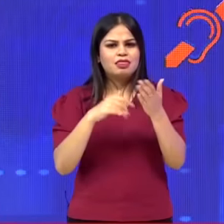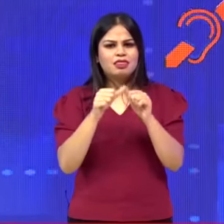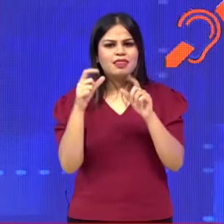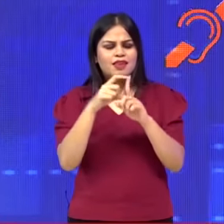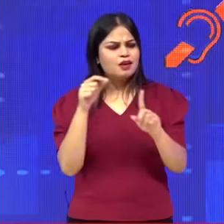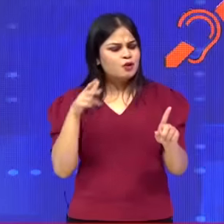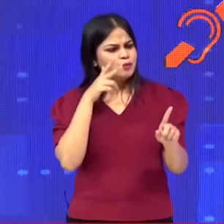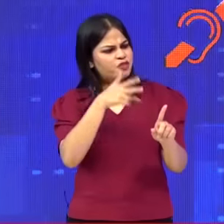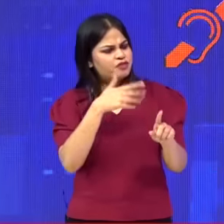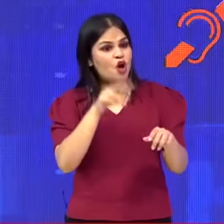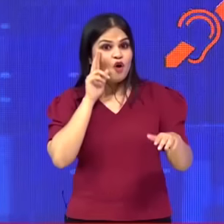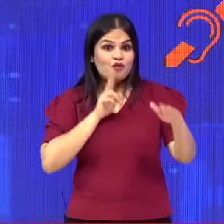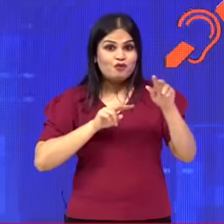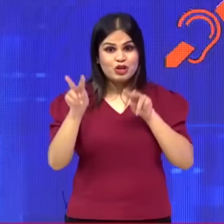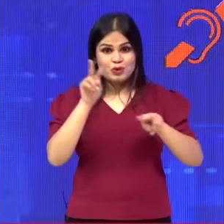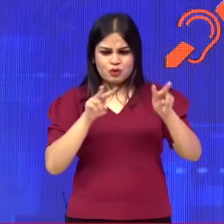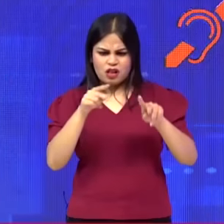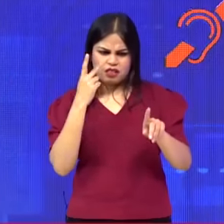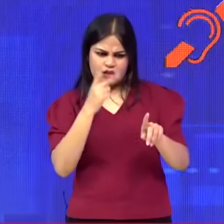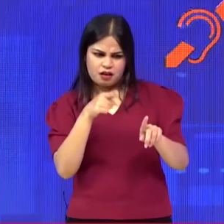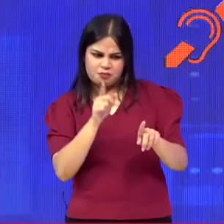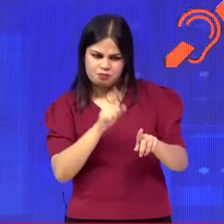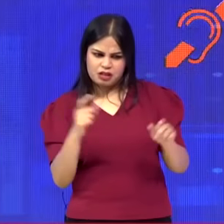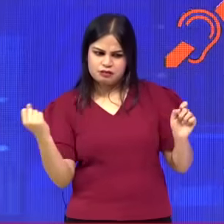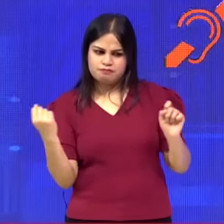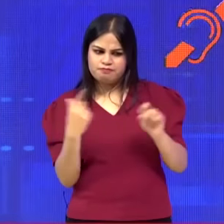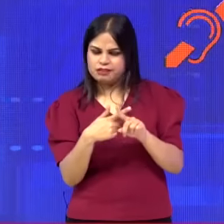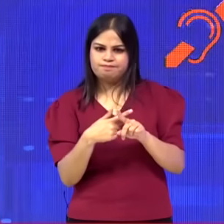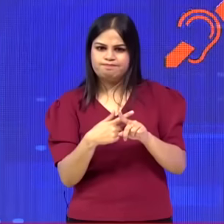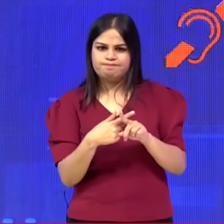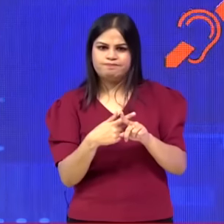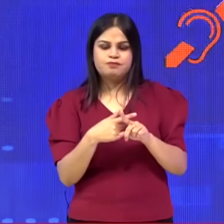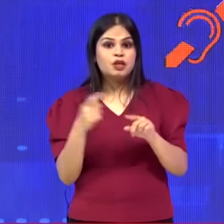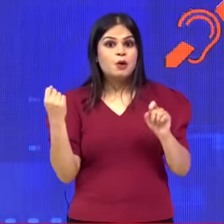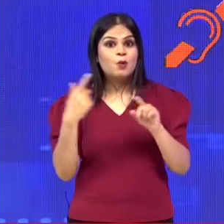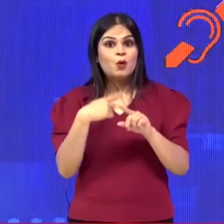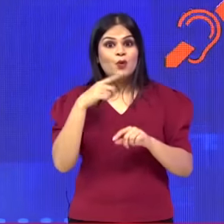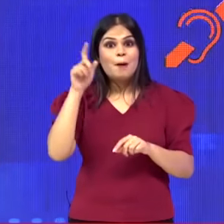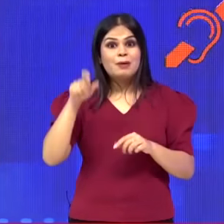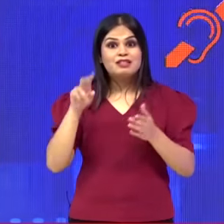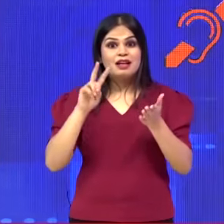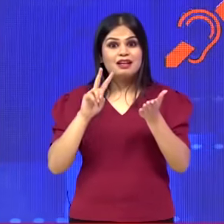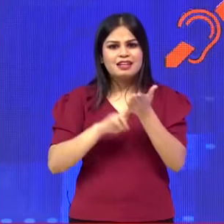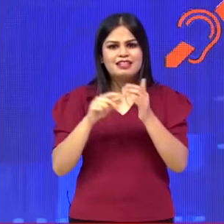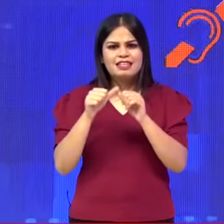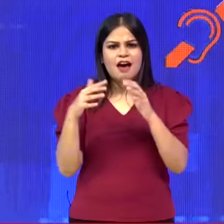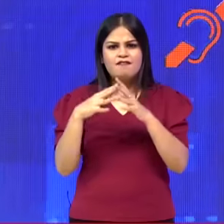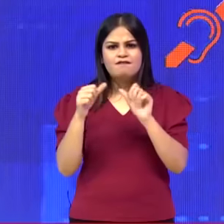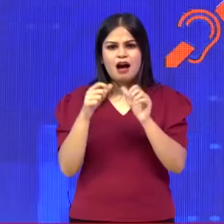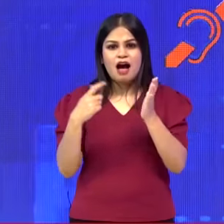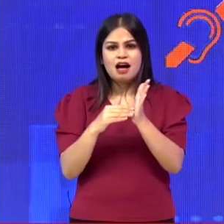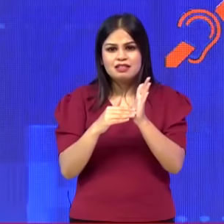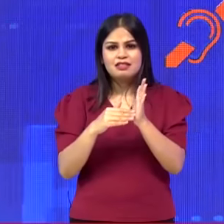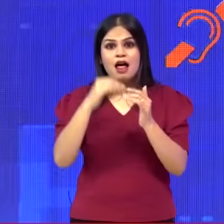that visual was not supposed to be of Nawazuddin Siddiqui. That